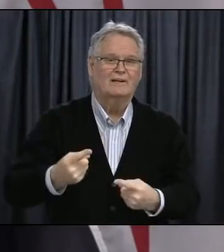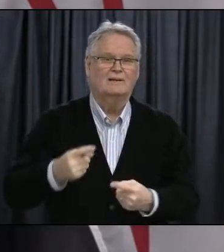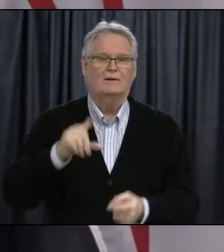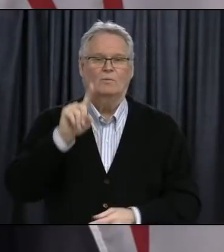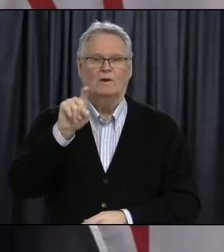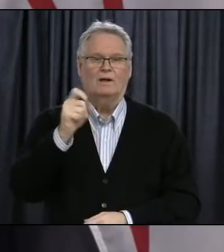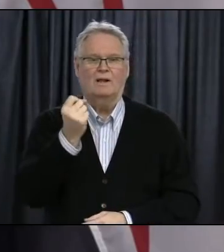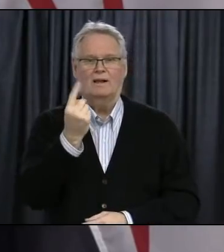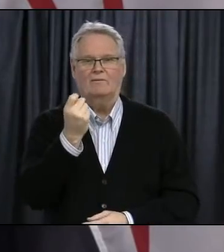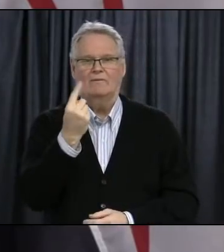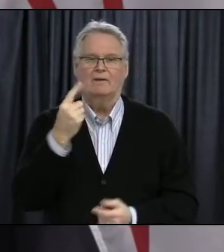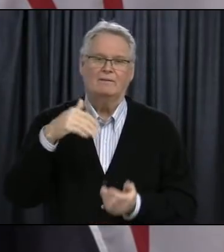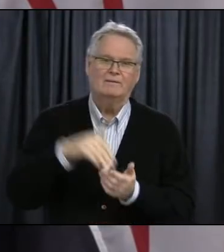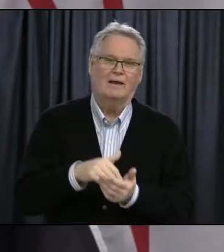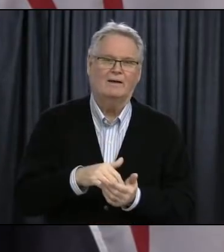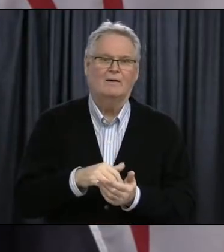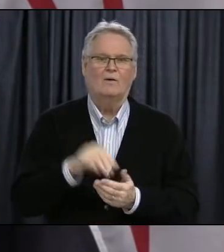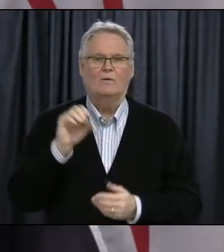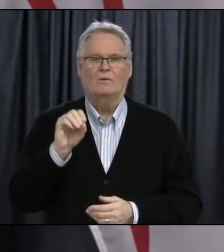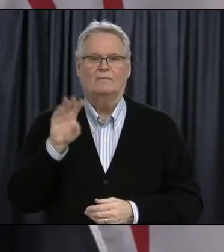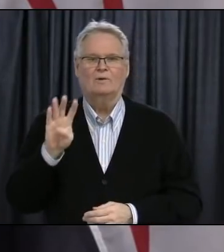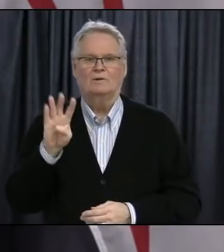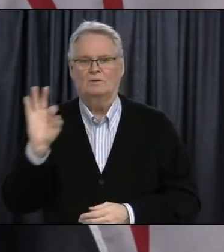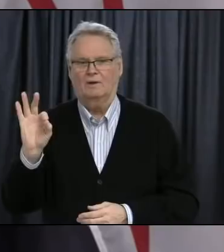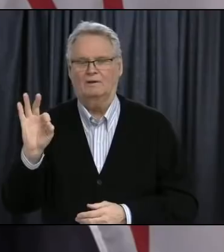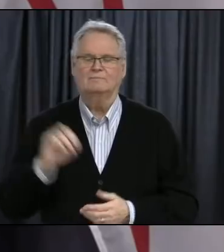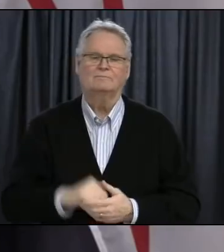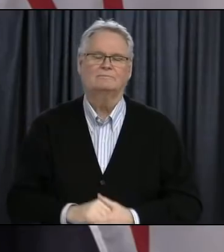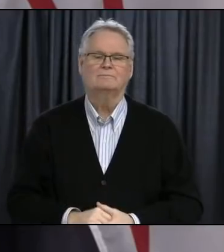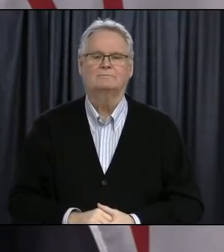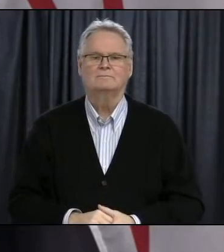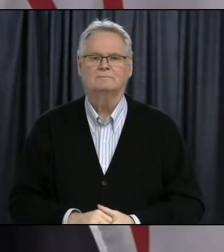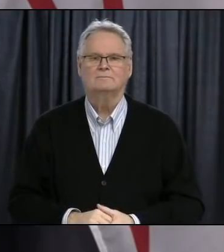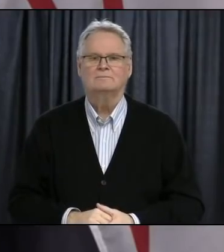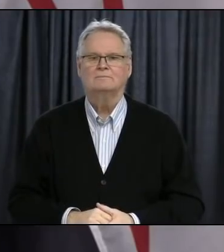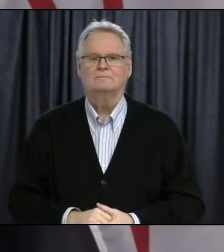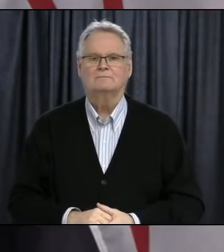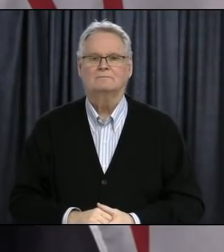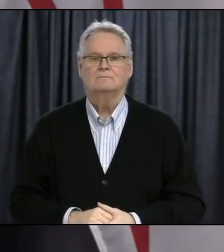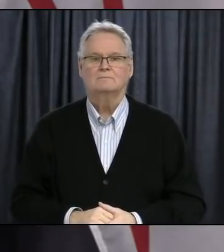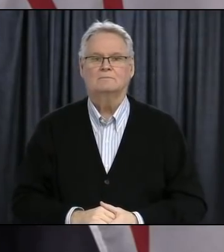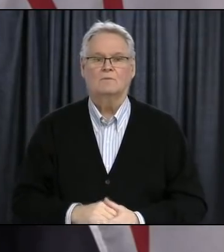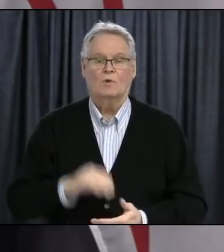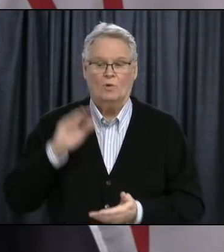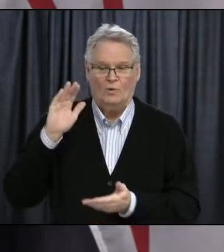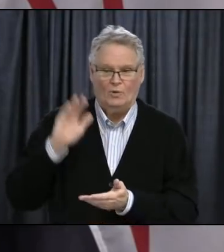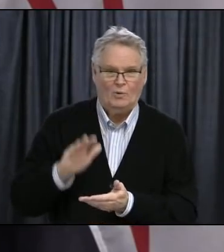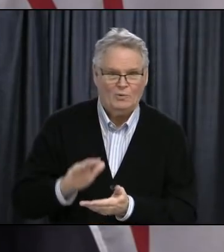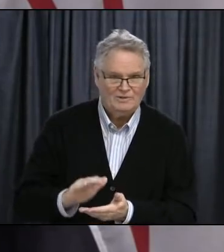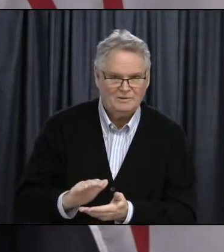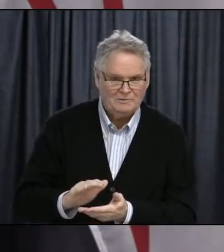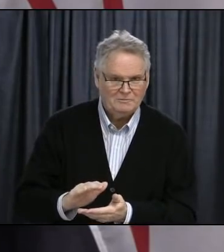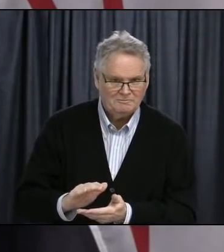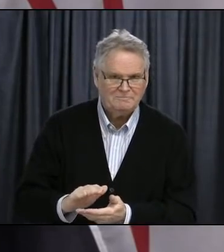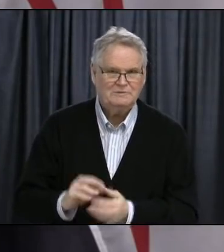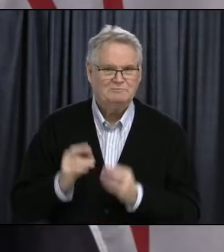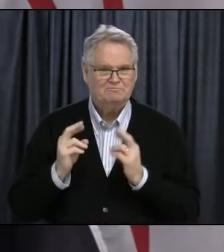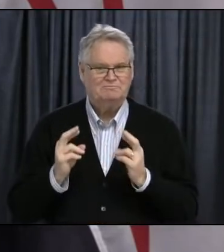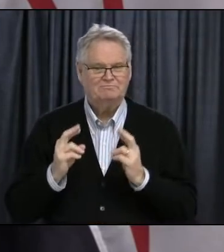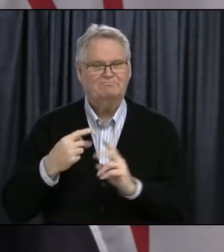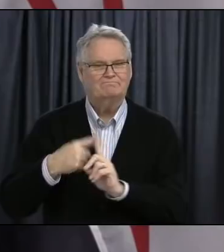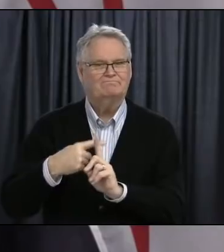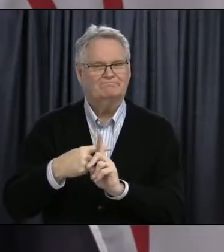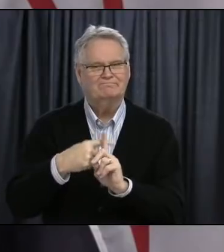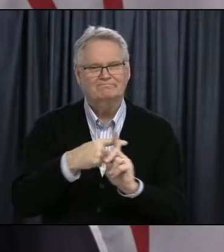While today's low case count is encouraging, it is far too early for us to draw any conclusions. There is still risk of